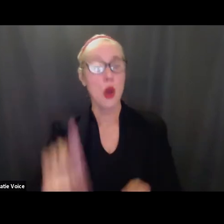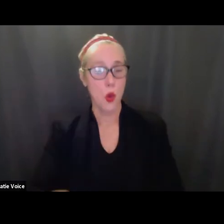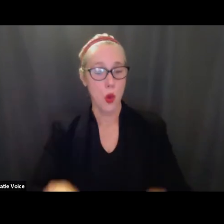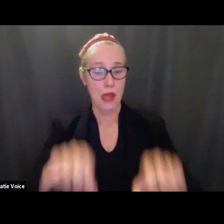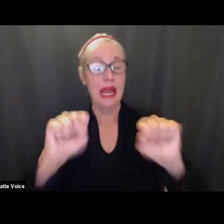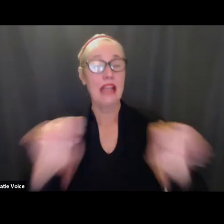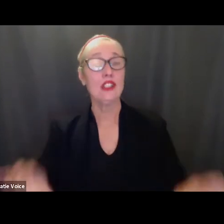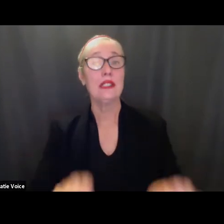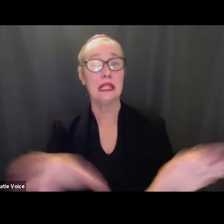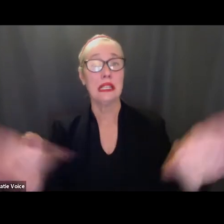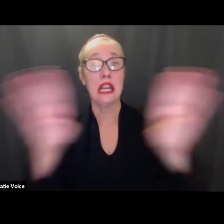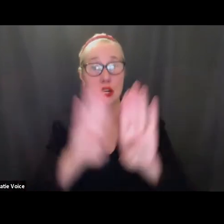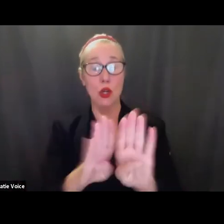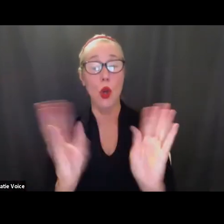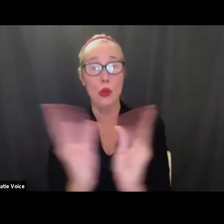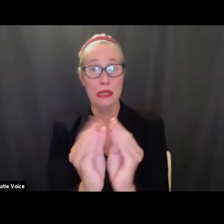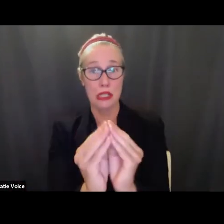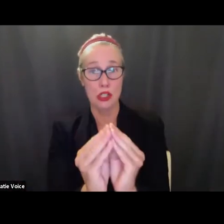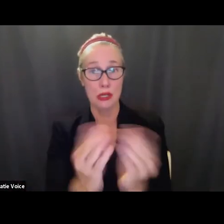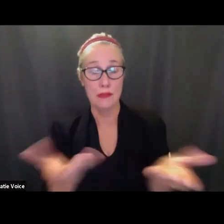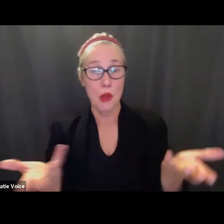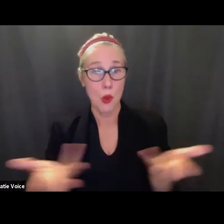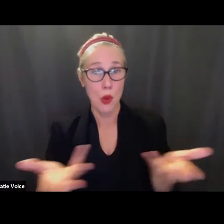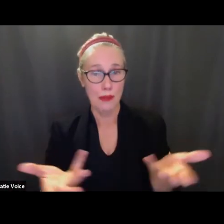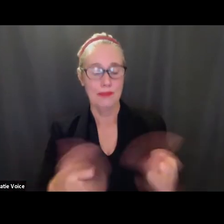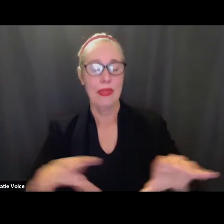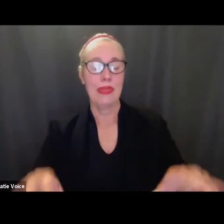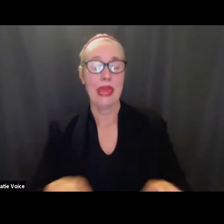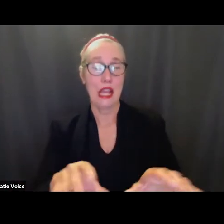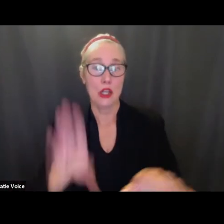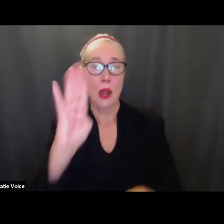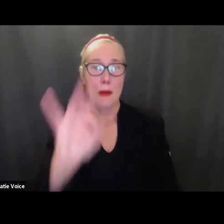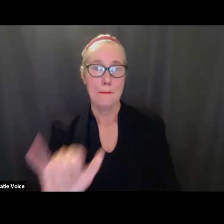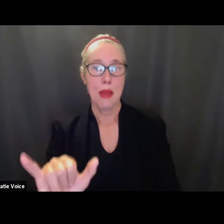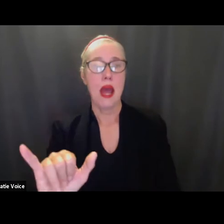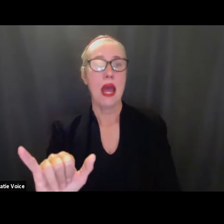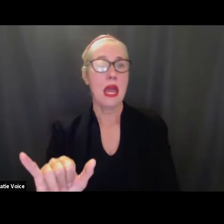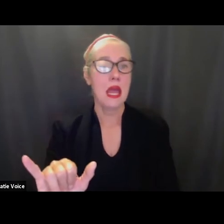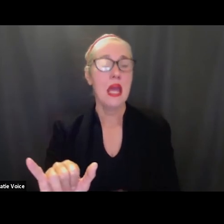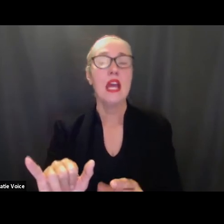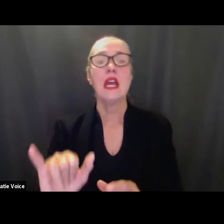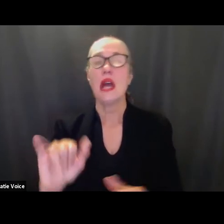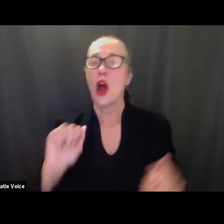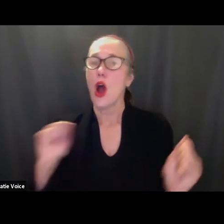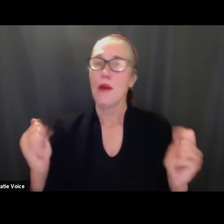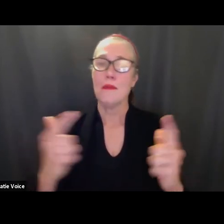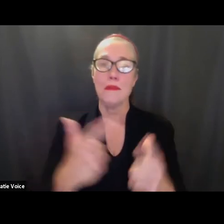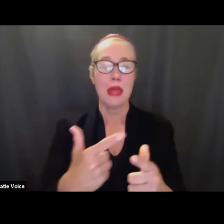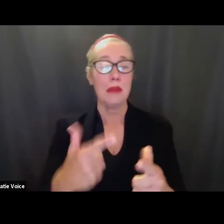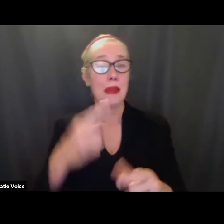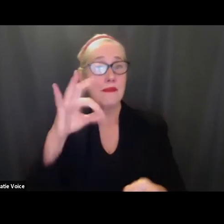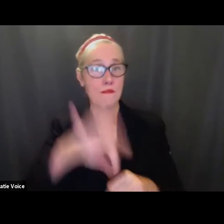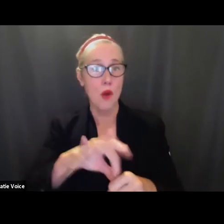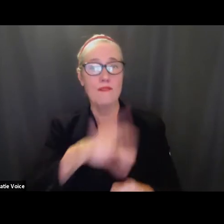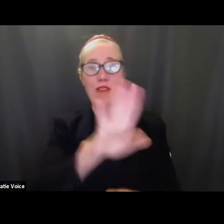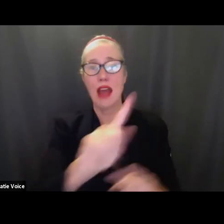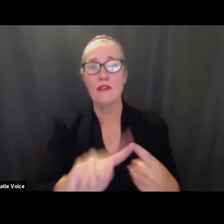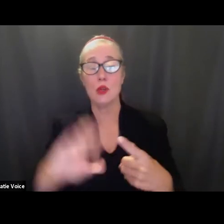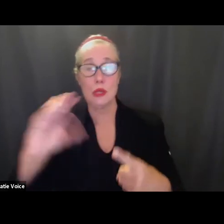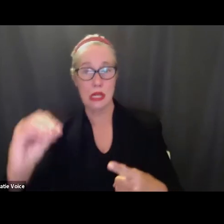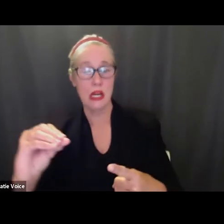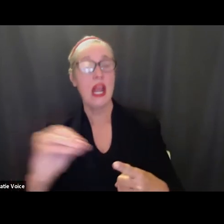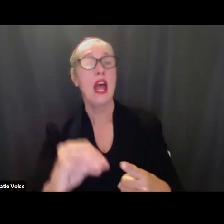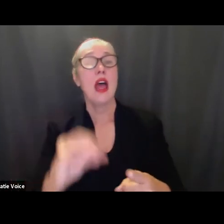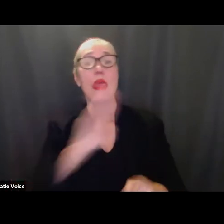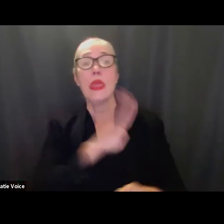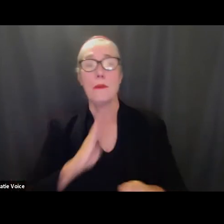session and this was the action by a unanimous vote five to zero the board rejected the public claim of all